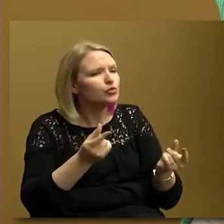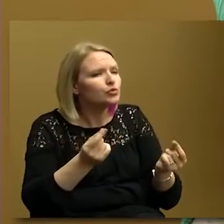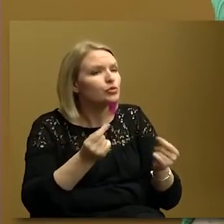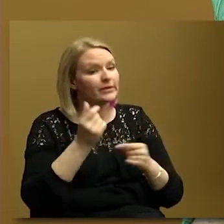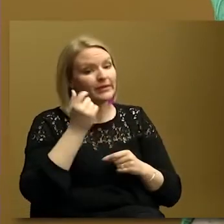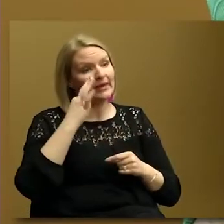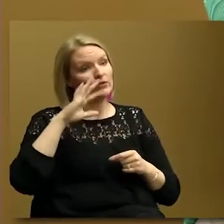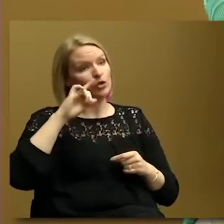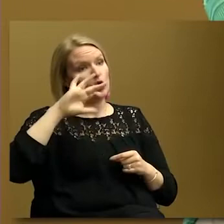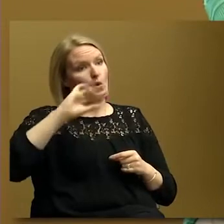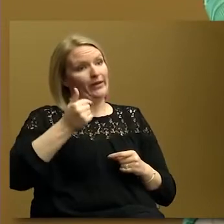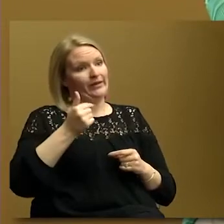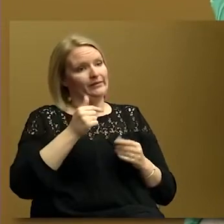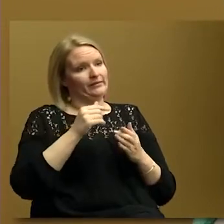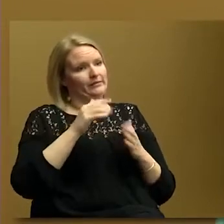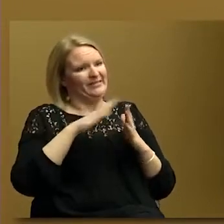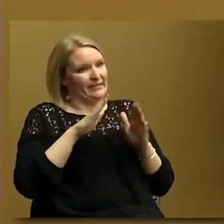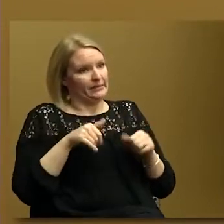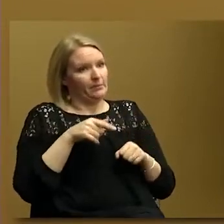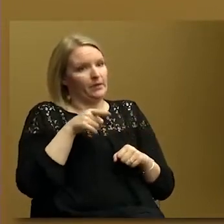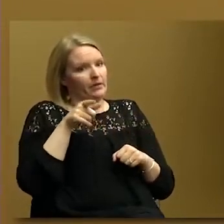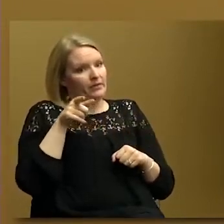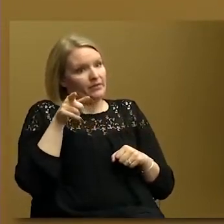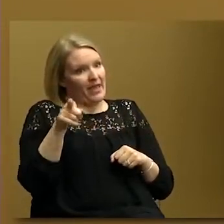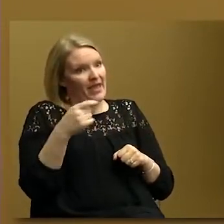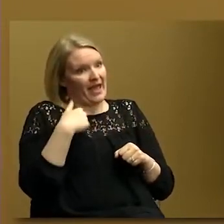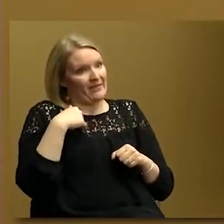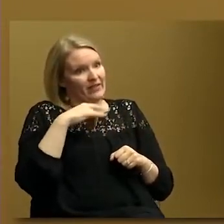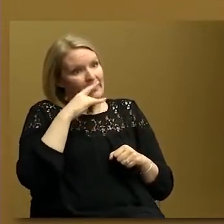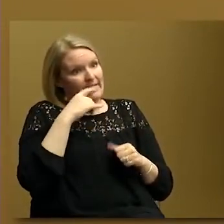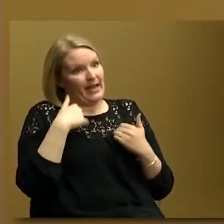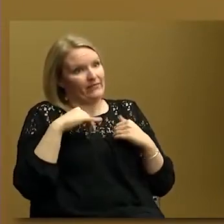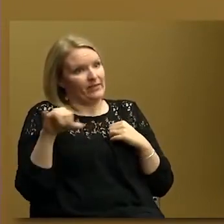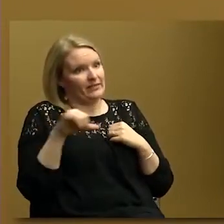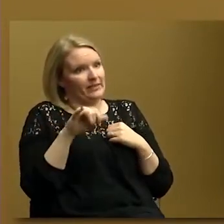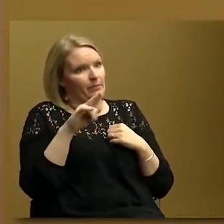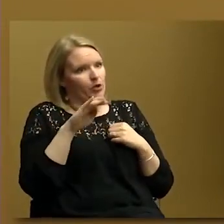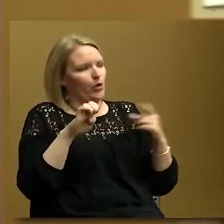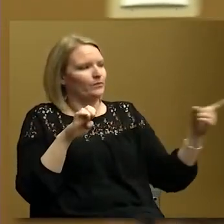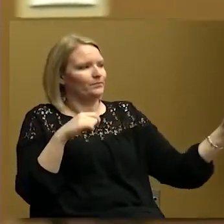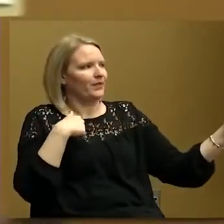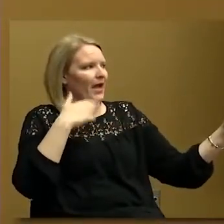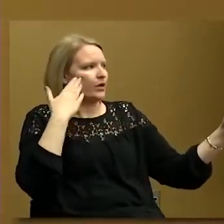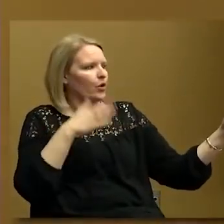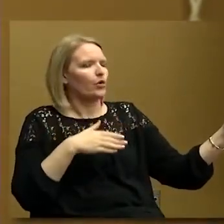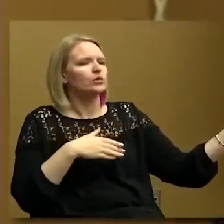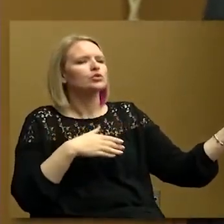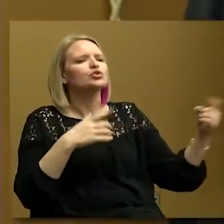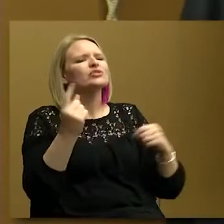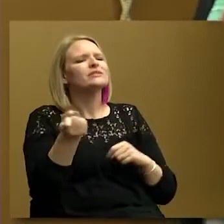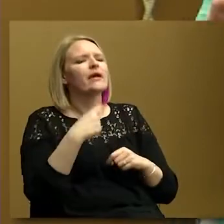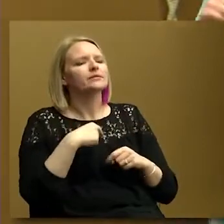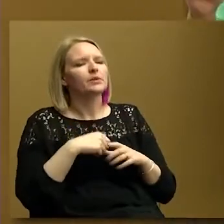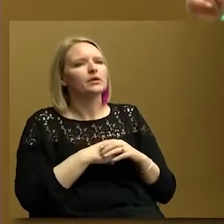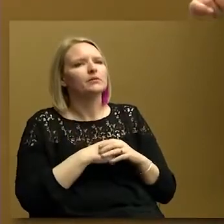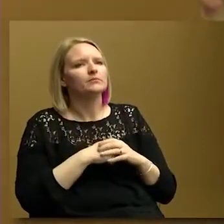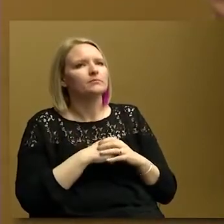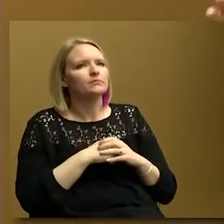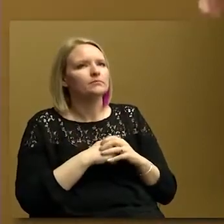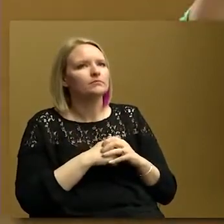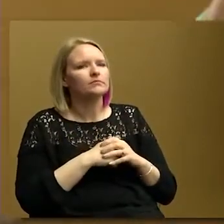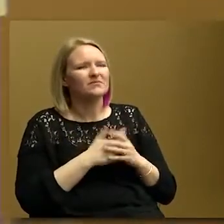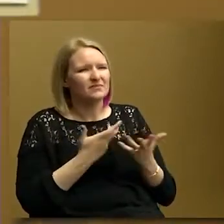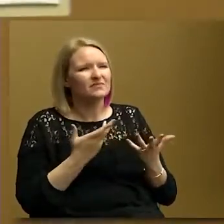system, they could have already a kid with the same code. That I don't. Repeat the question. She said, how do